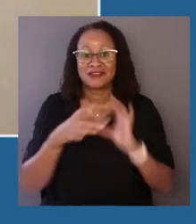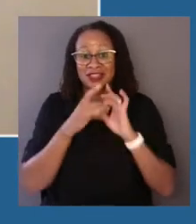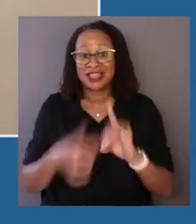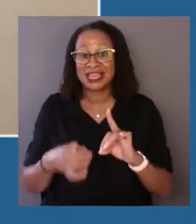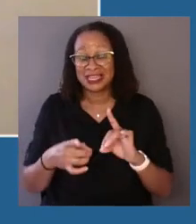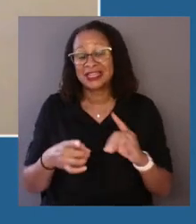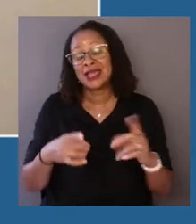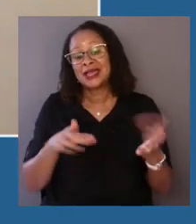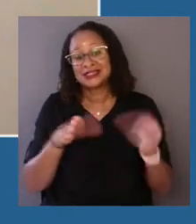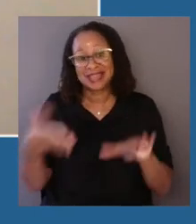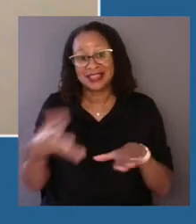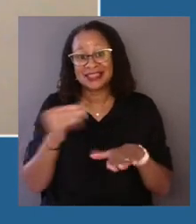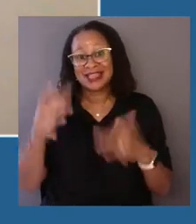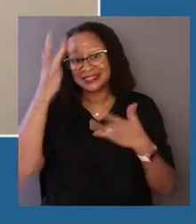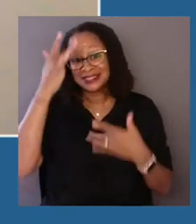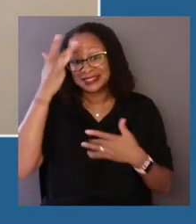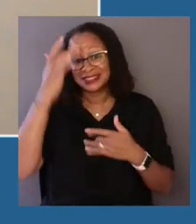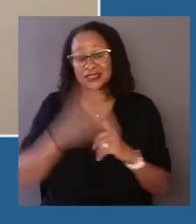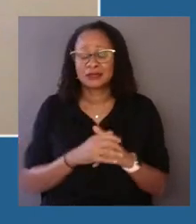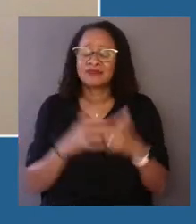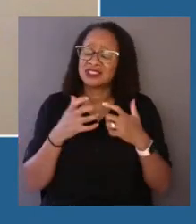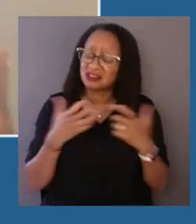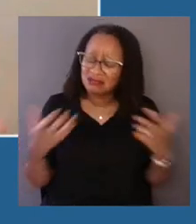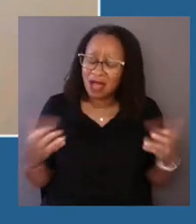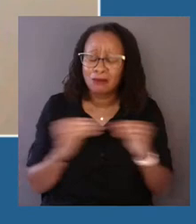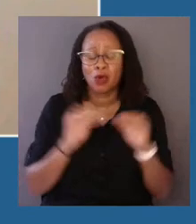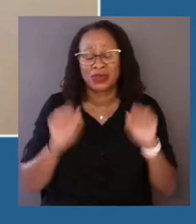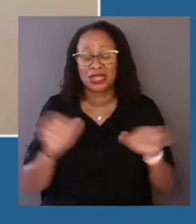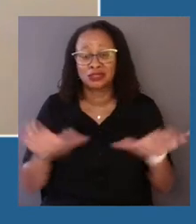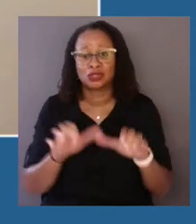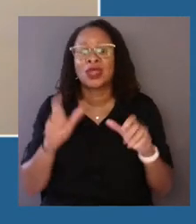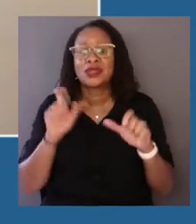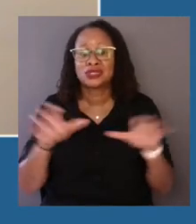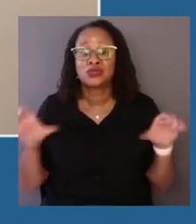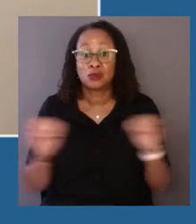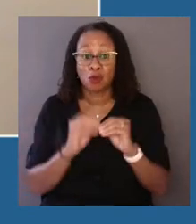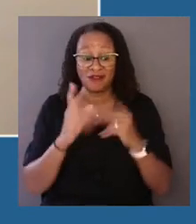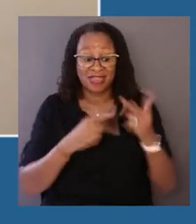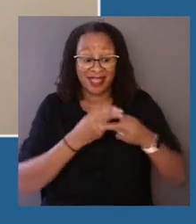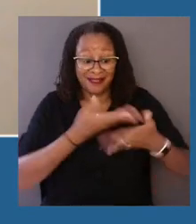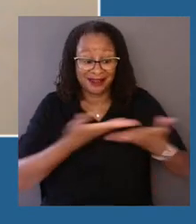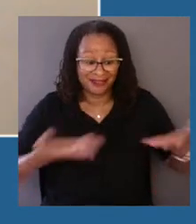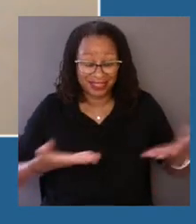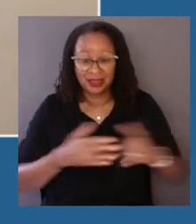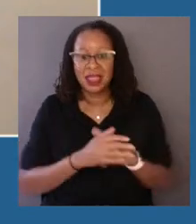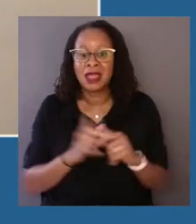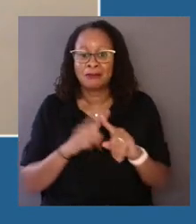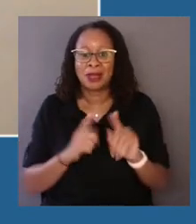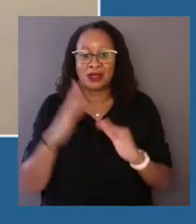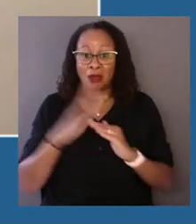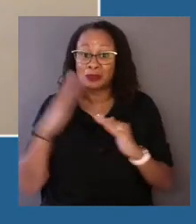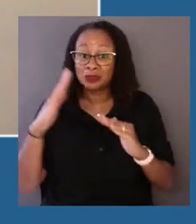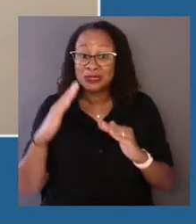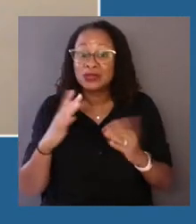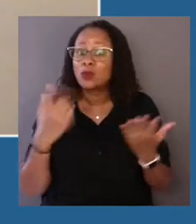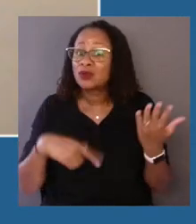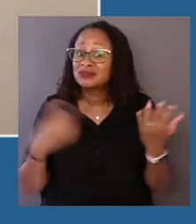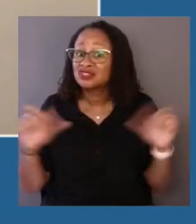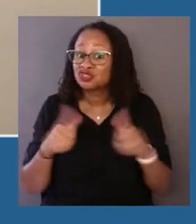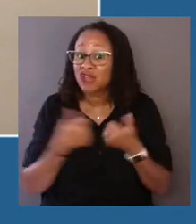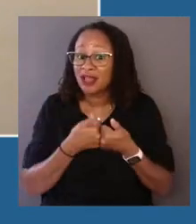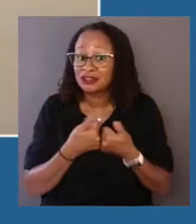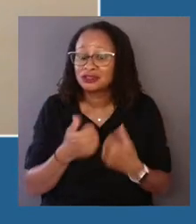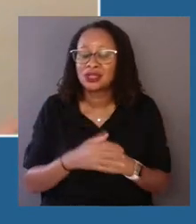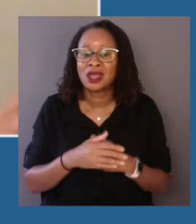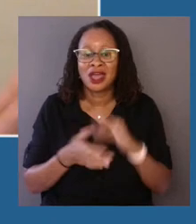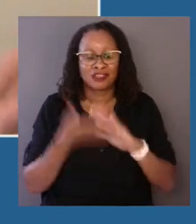that we can still be doing. We need to do more of these things. I think ultimately, the challenge is the race against the